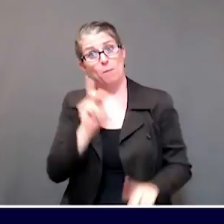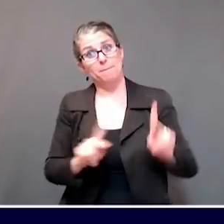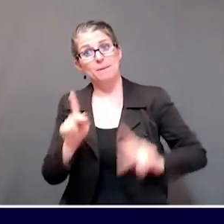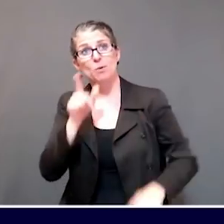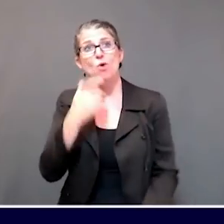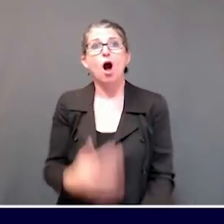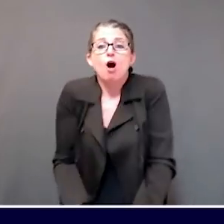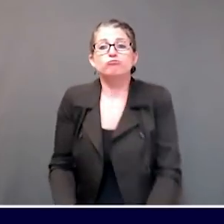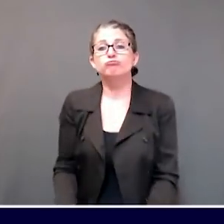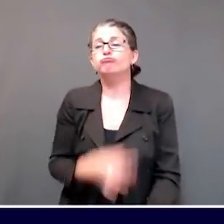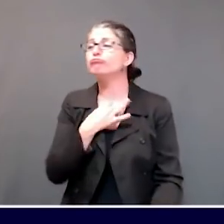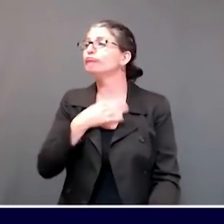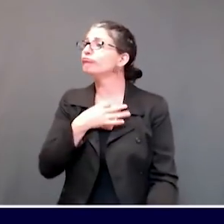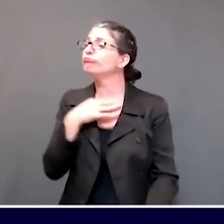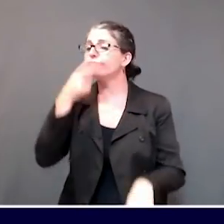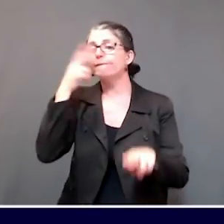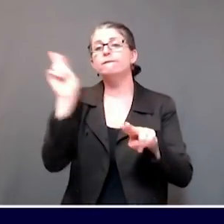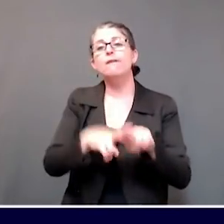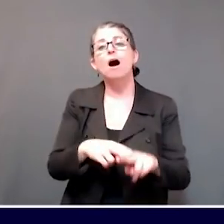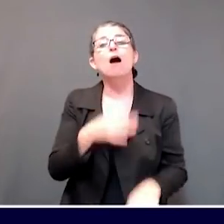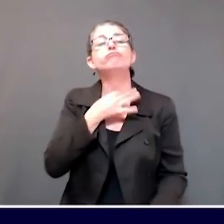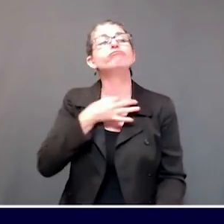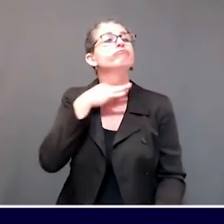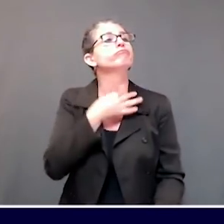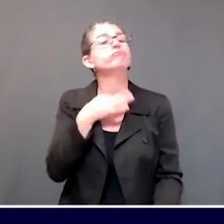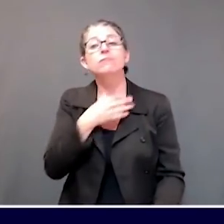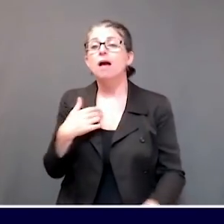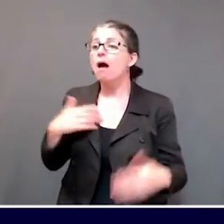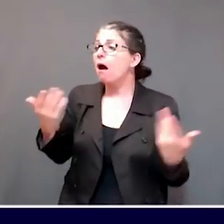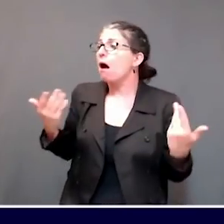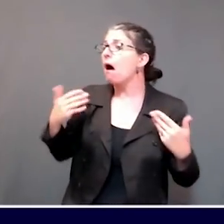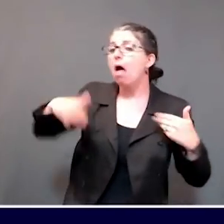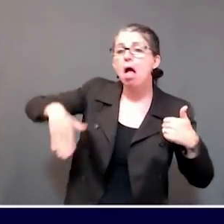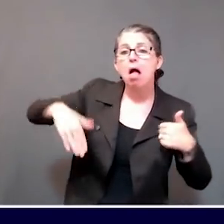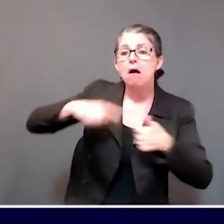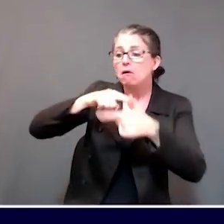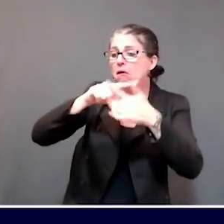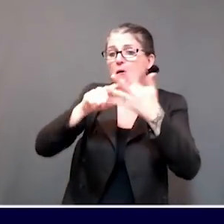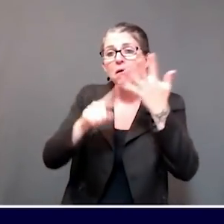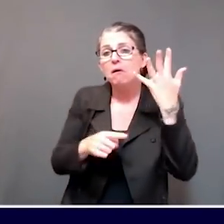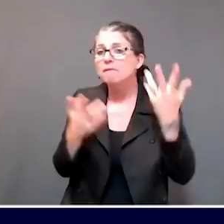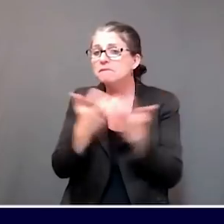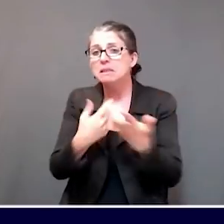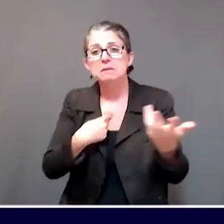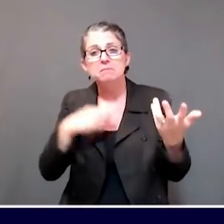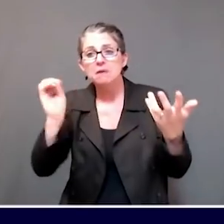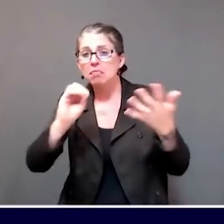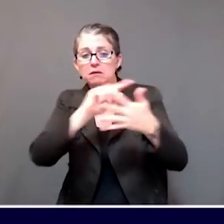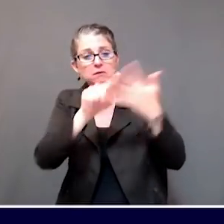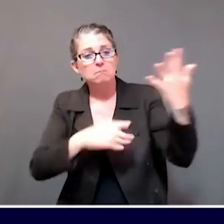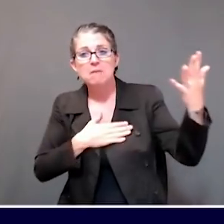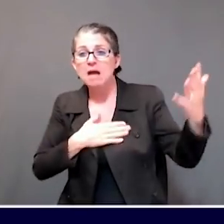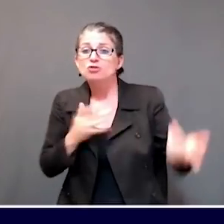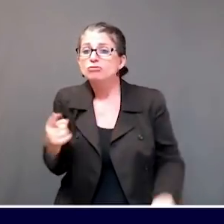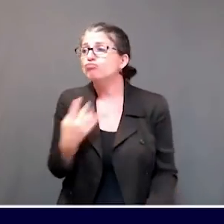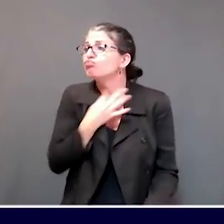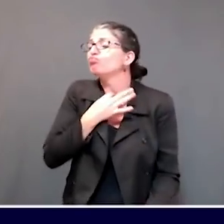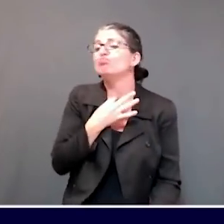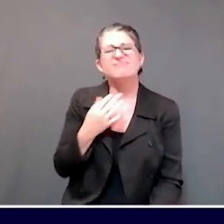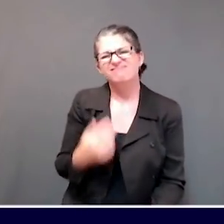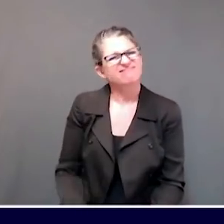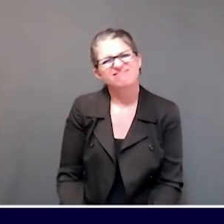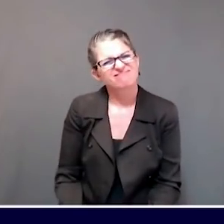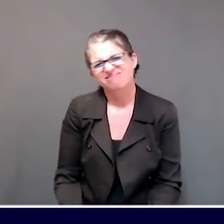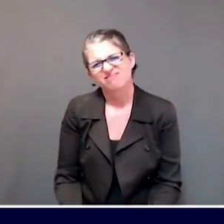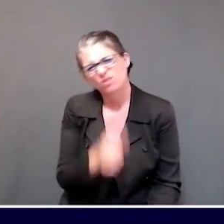of a test. So we do try to recommend that people who have symptoms, a close contact, or elevated risk of COVID-19